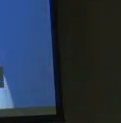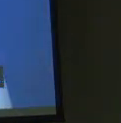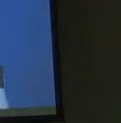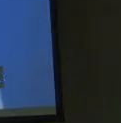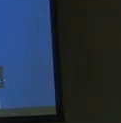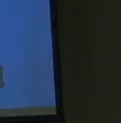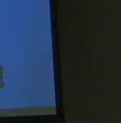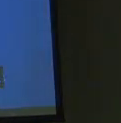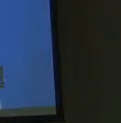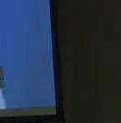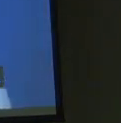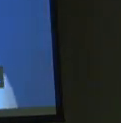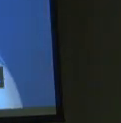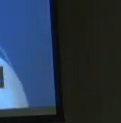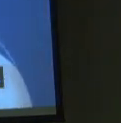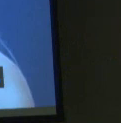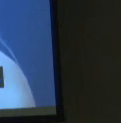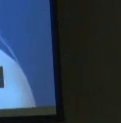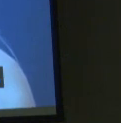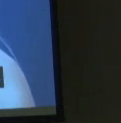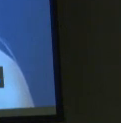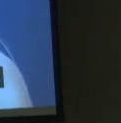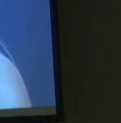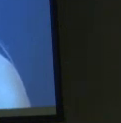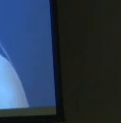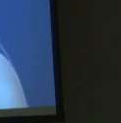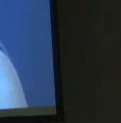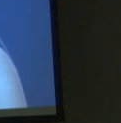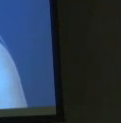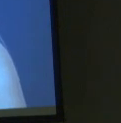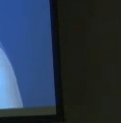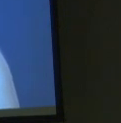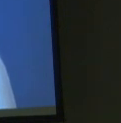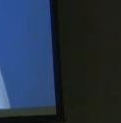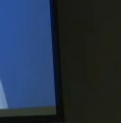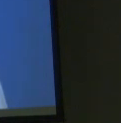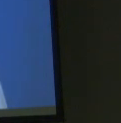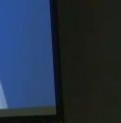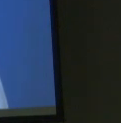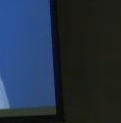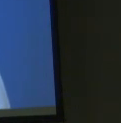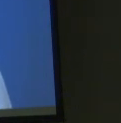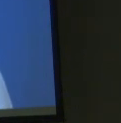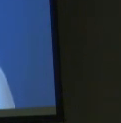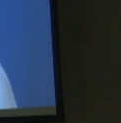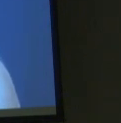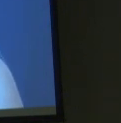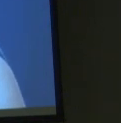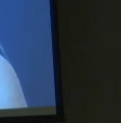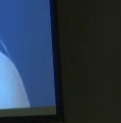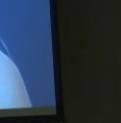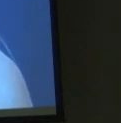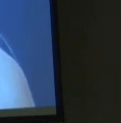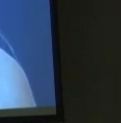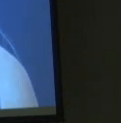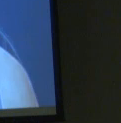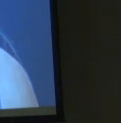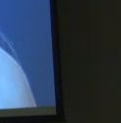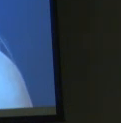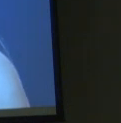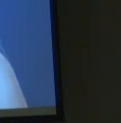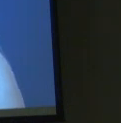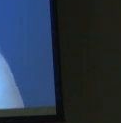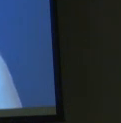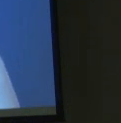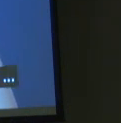think it definitely drops their self-confidence and really puts them down, because during that time, they're already trying to